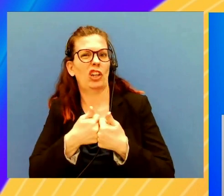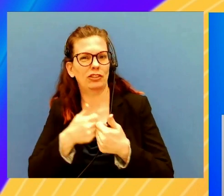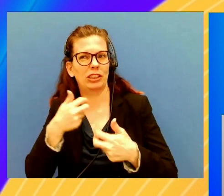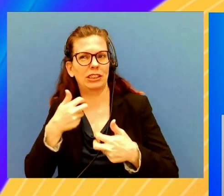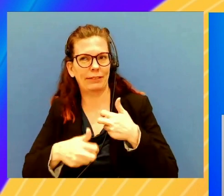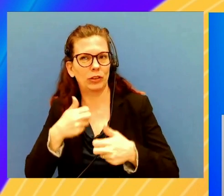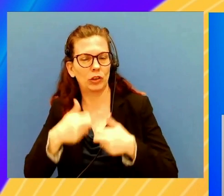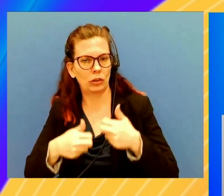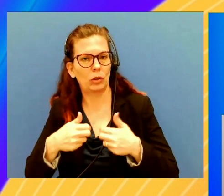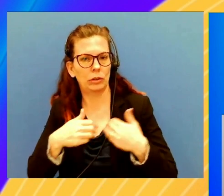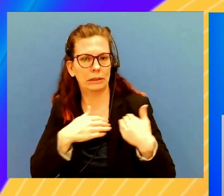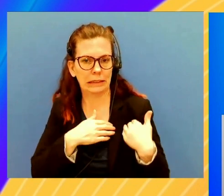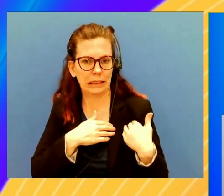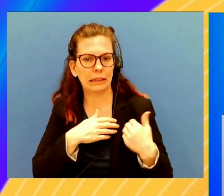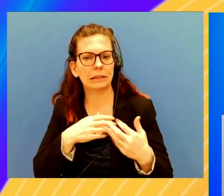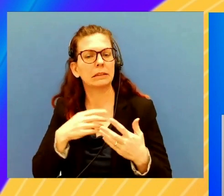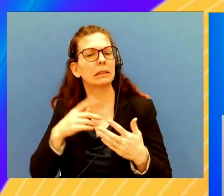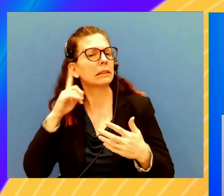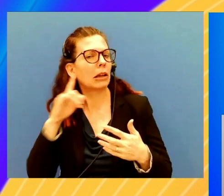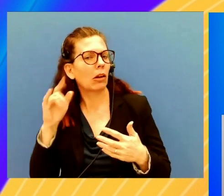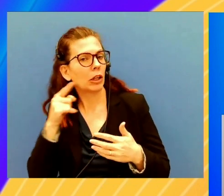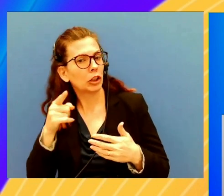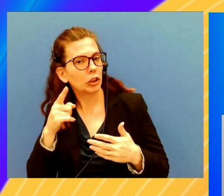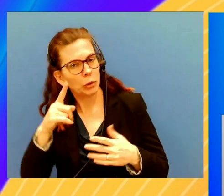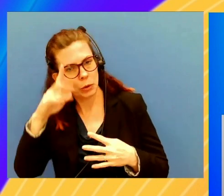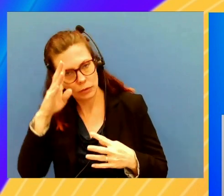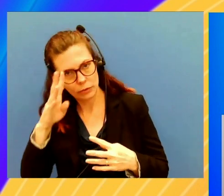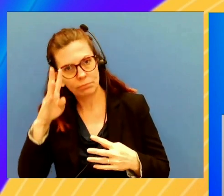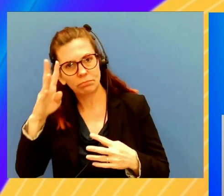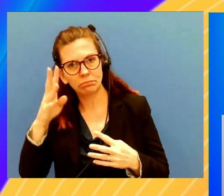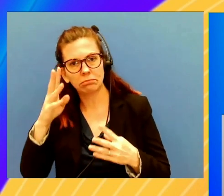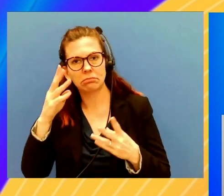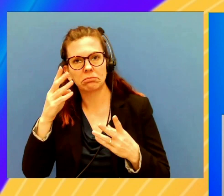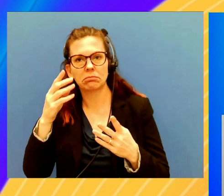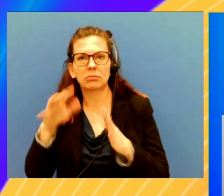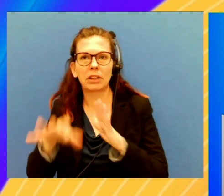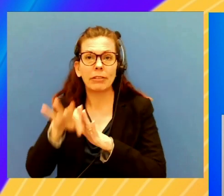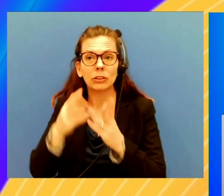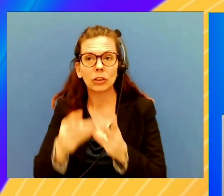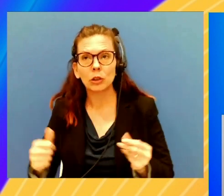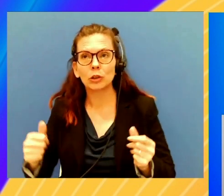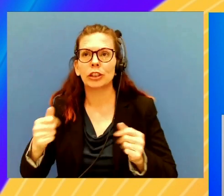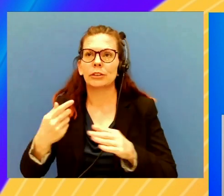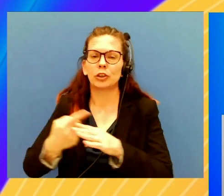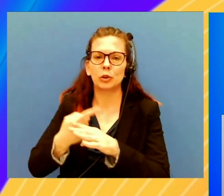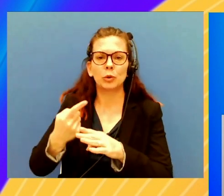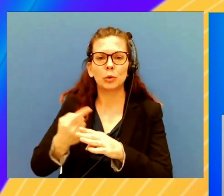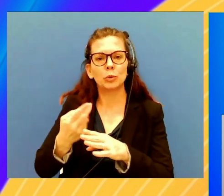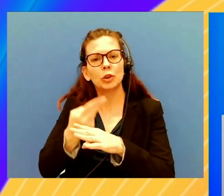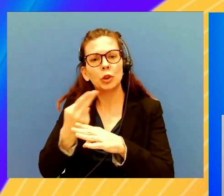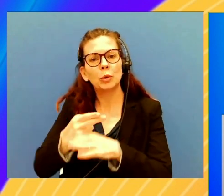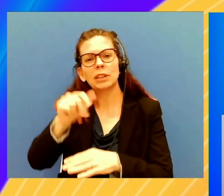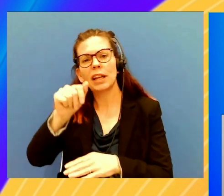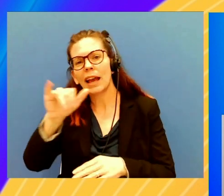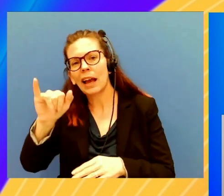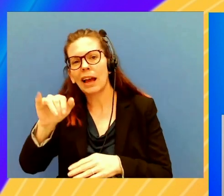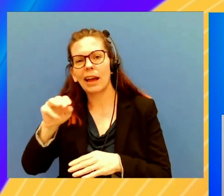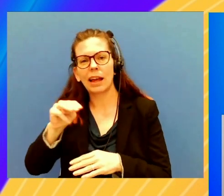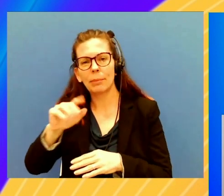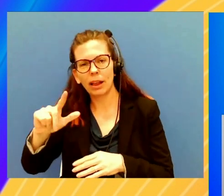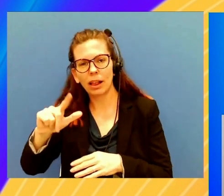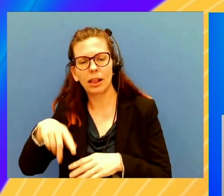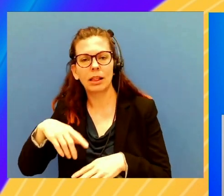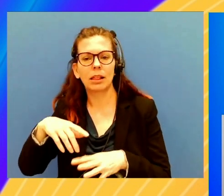sounds like you have come up with solutions to be able to use uh, artificial intelligence and machine learning powered